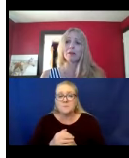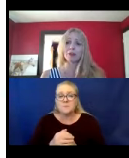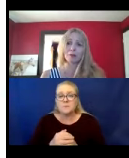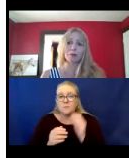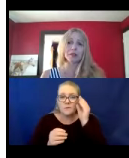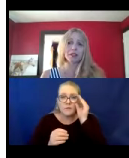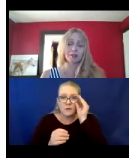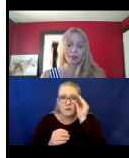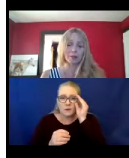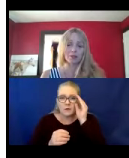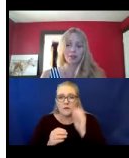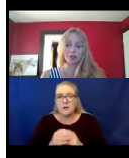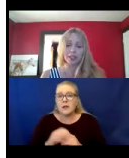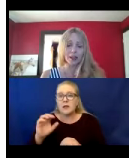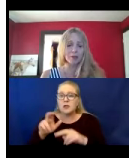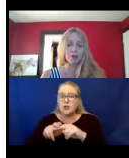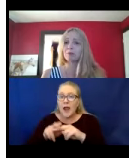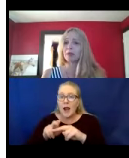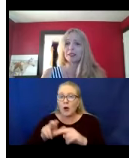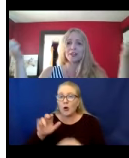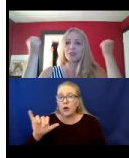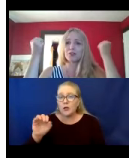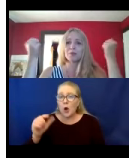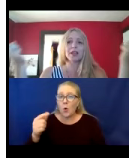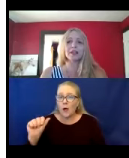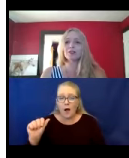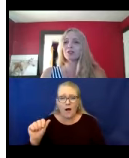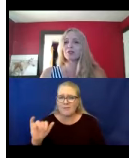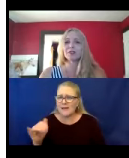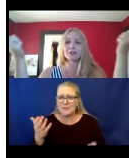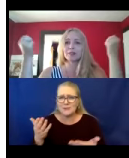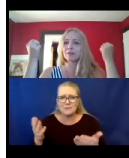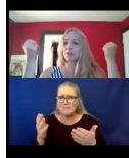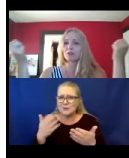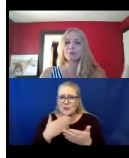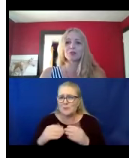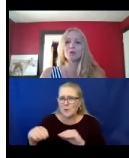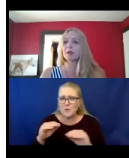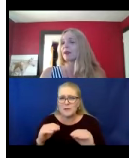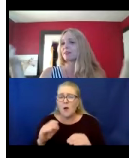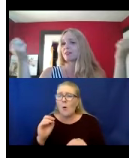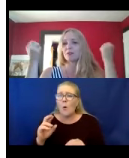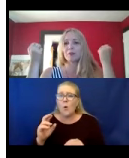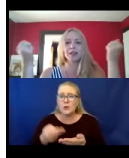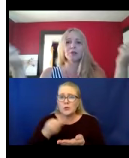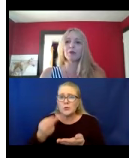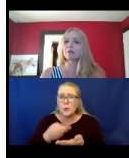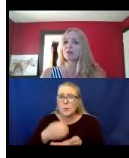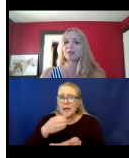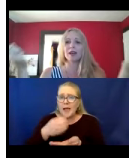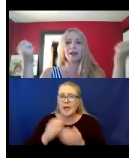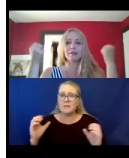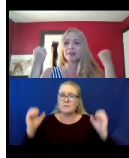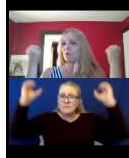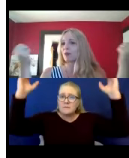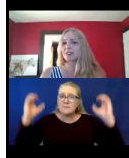don't have a lot of mobility have been able to use. Any kind of movement. Soup cans, just doing some lifts with some soup cans, and making a point of